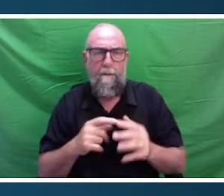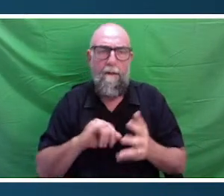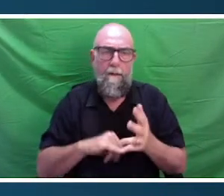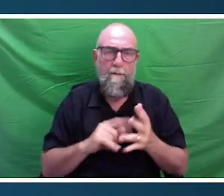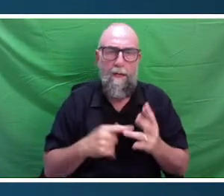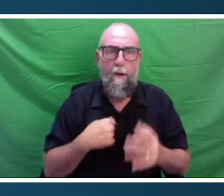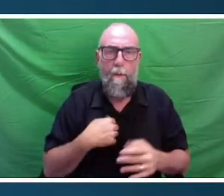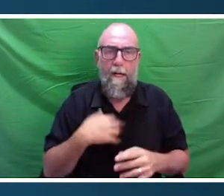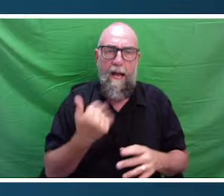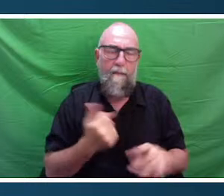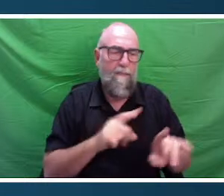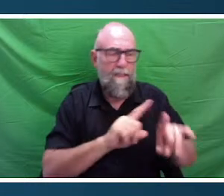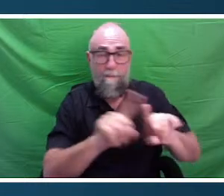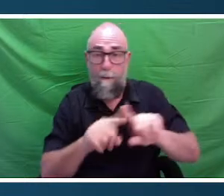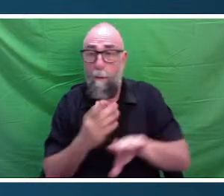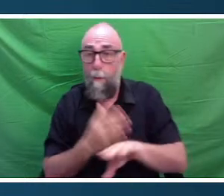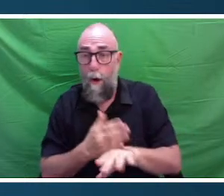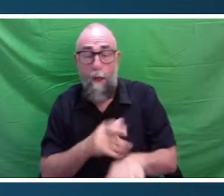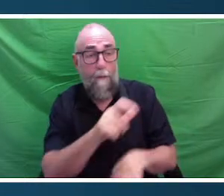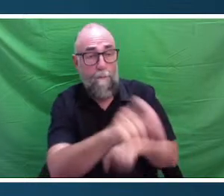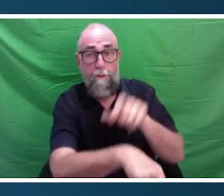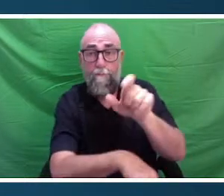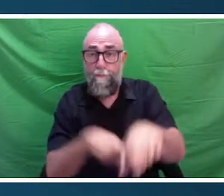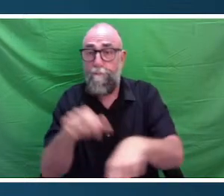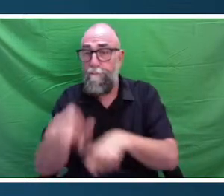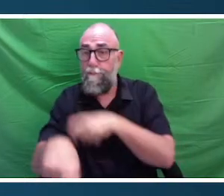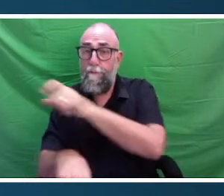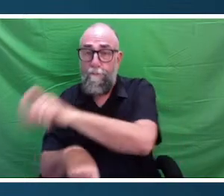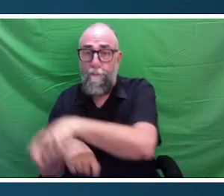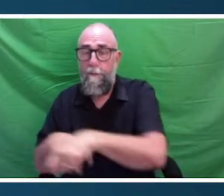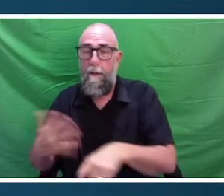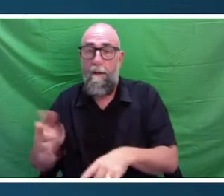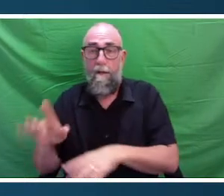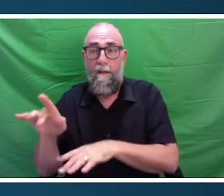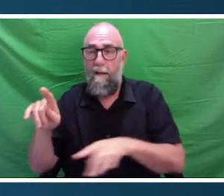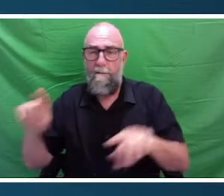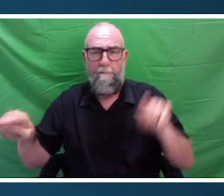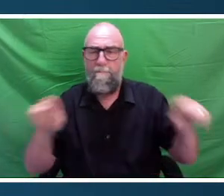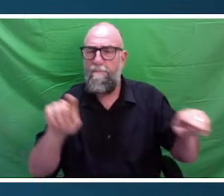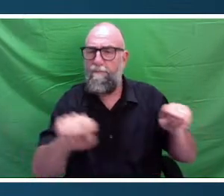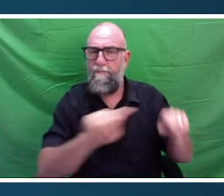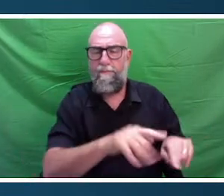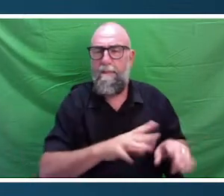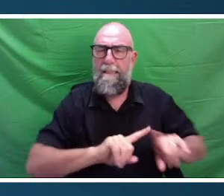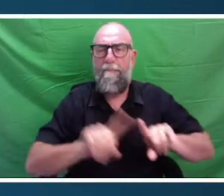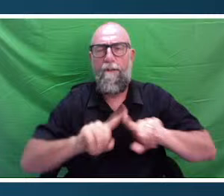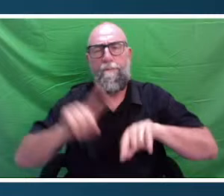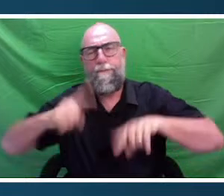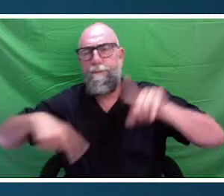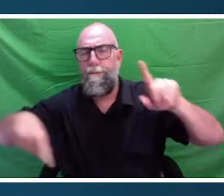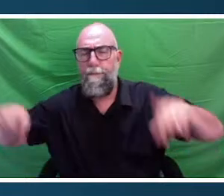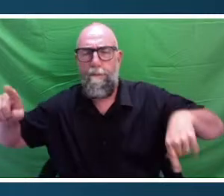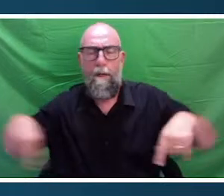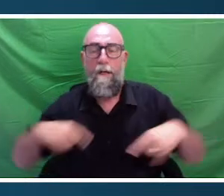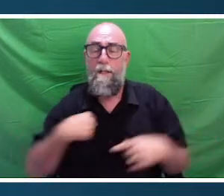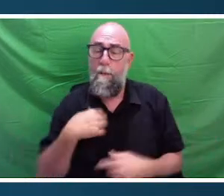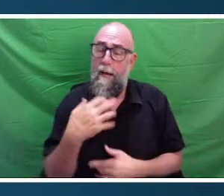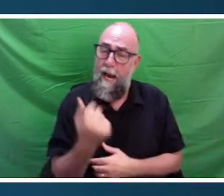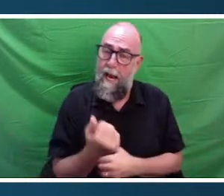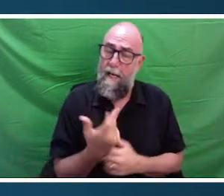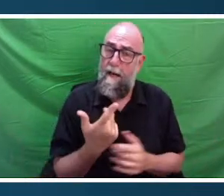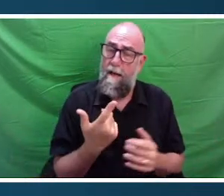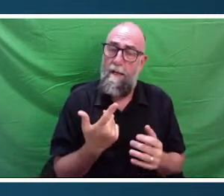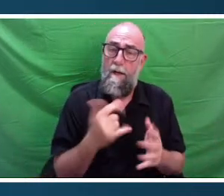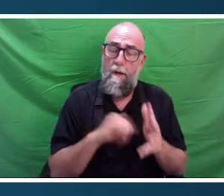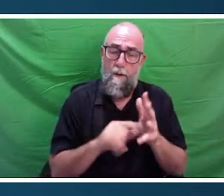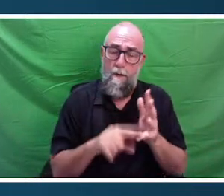colleagues, external colleagues, and the World Bank peer review as well. So the work of phone survey was done from December